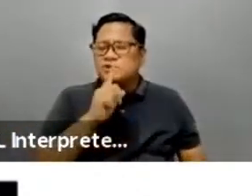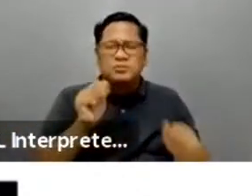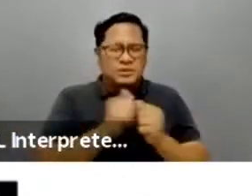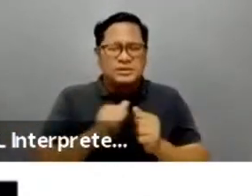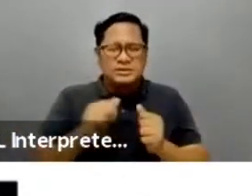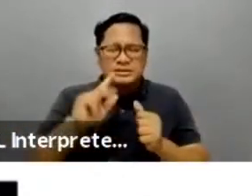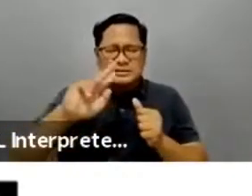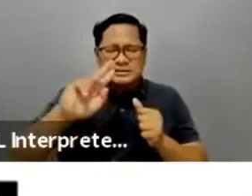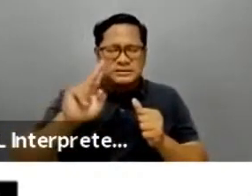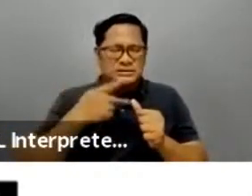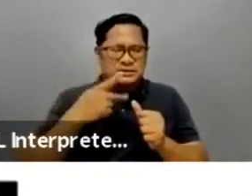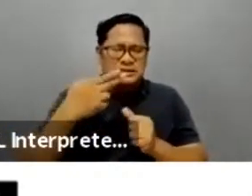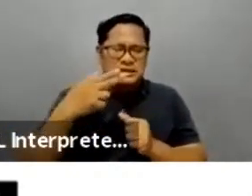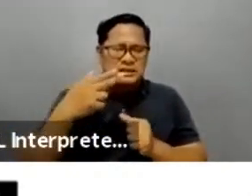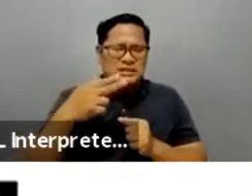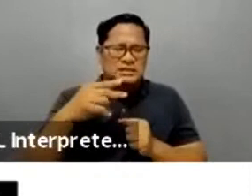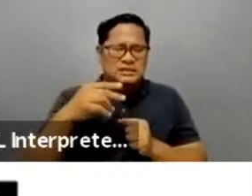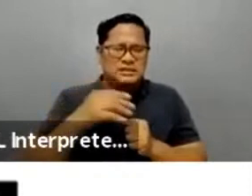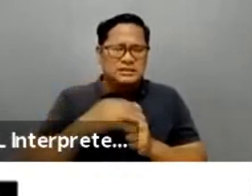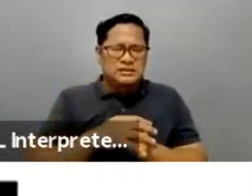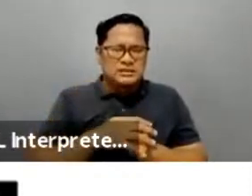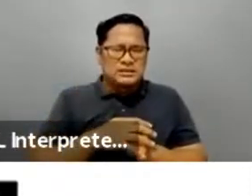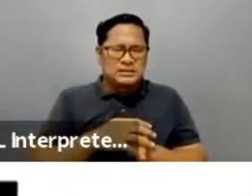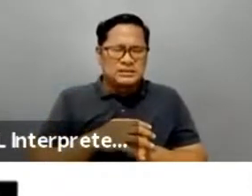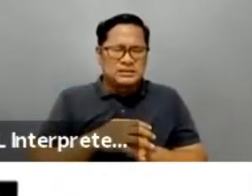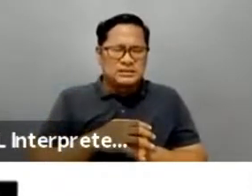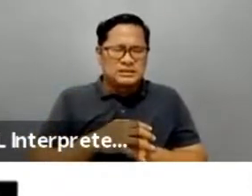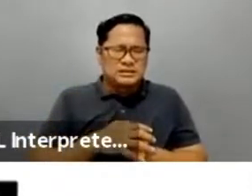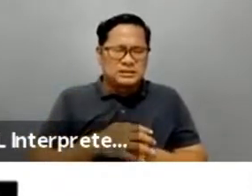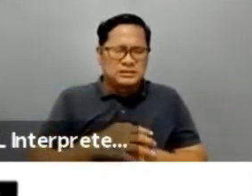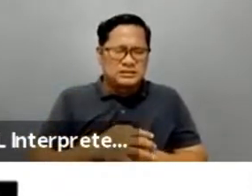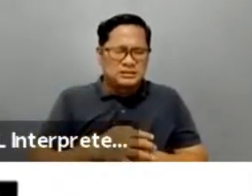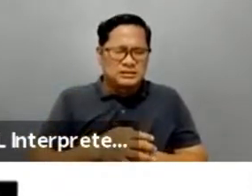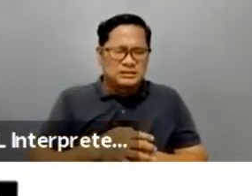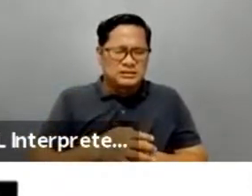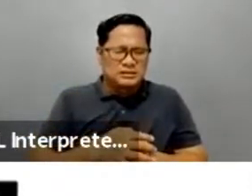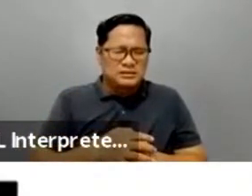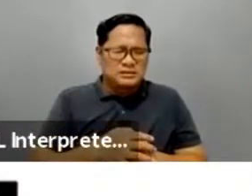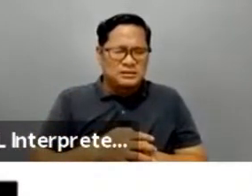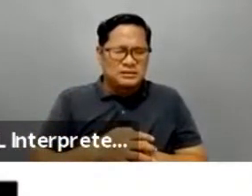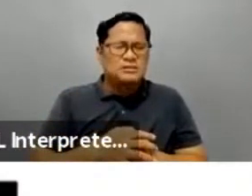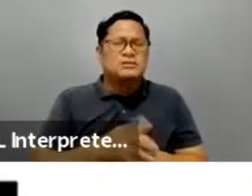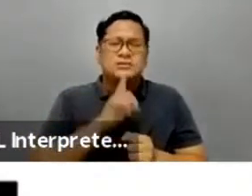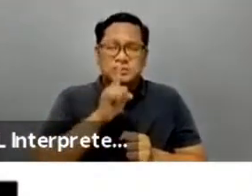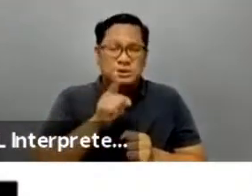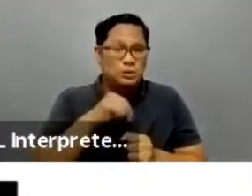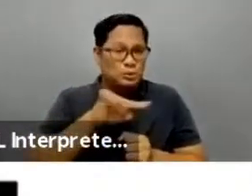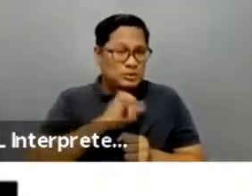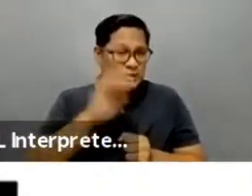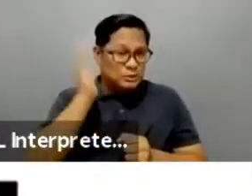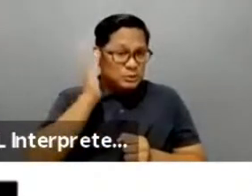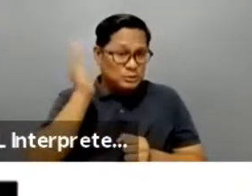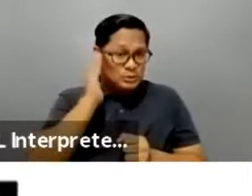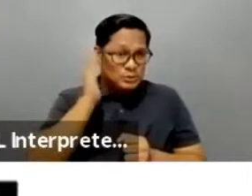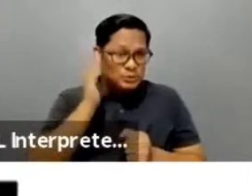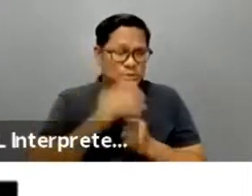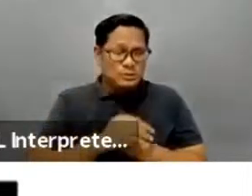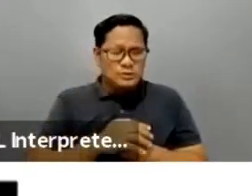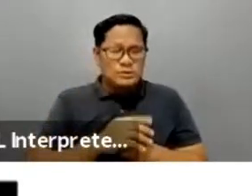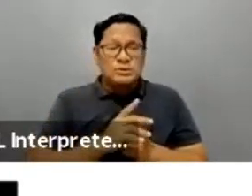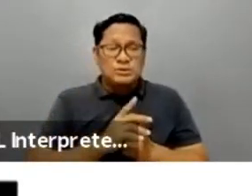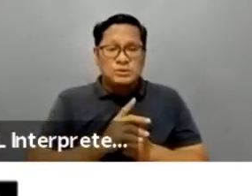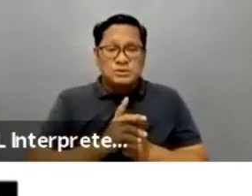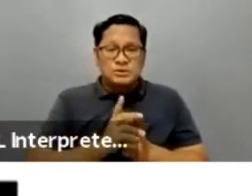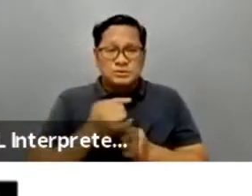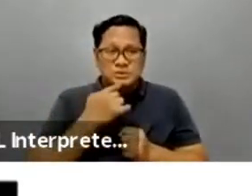healthcare facility, which is usually what? The district hospital. Alam natin ngayon, the RHUs don't